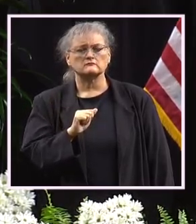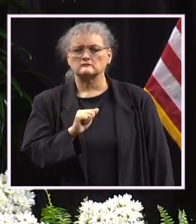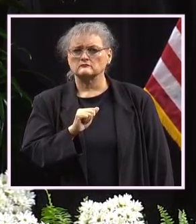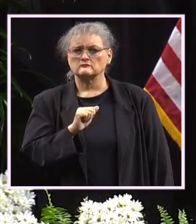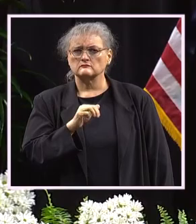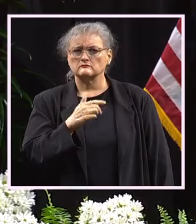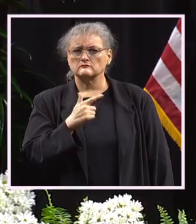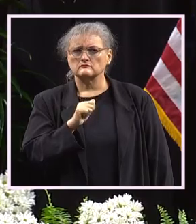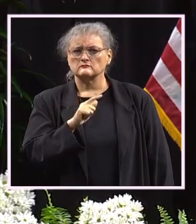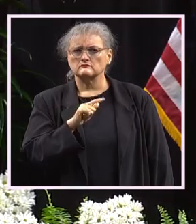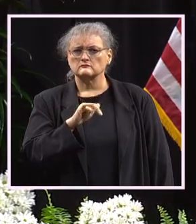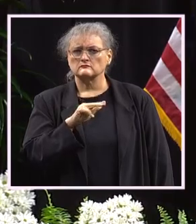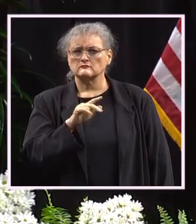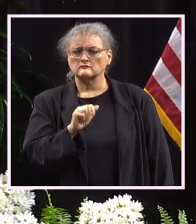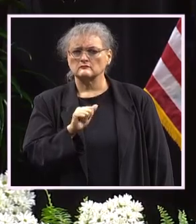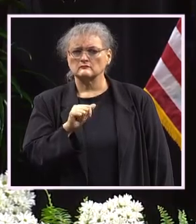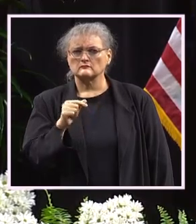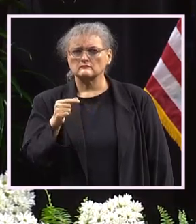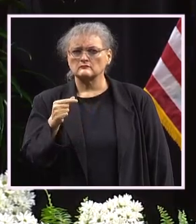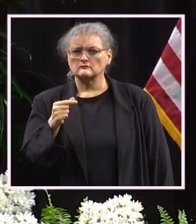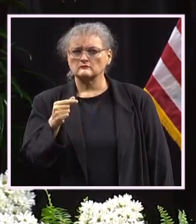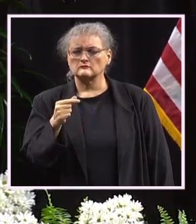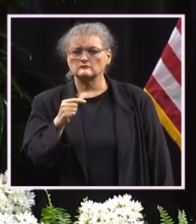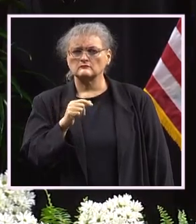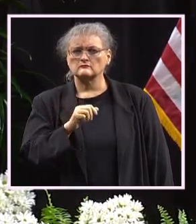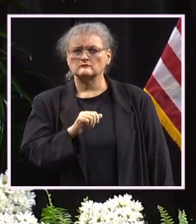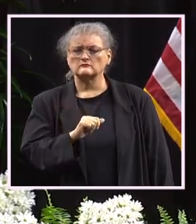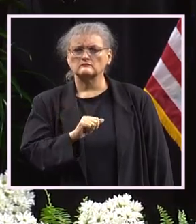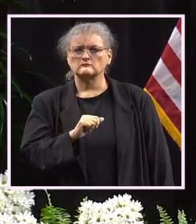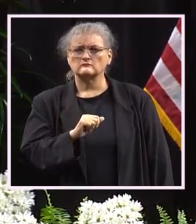Alina N. Garcia, summa cum laude.